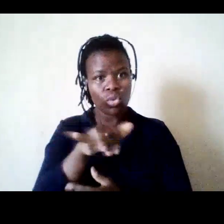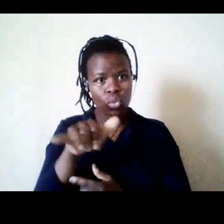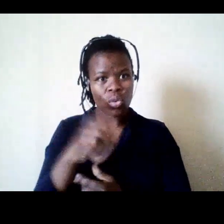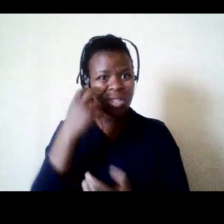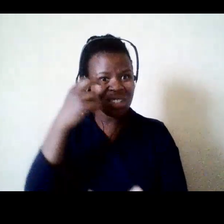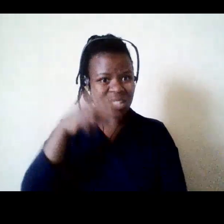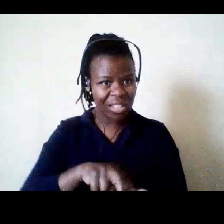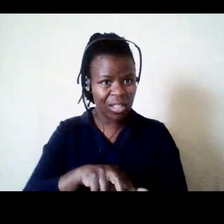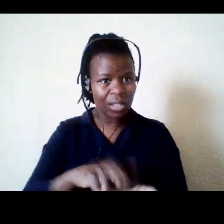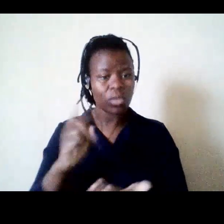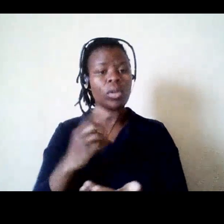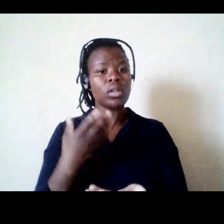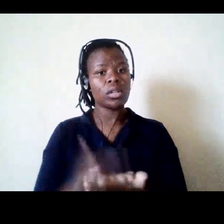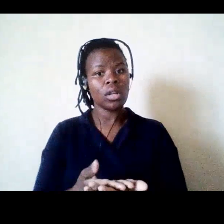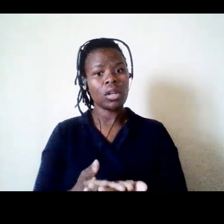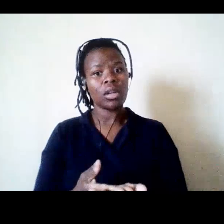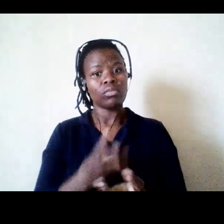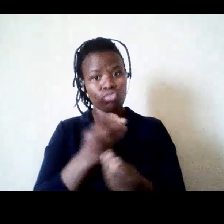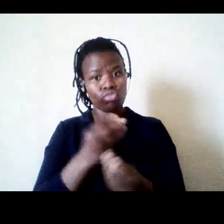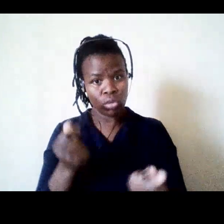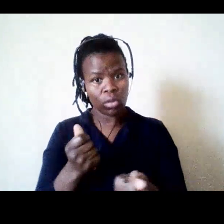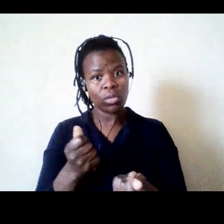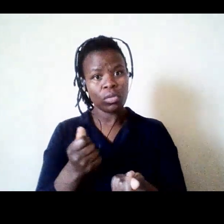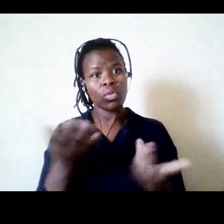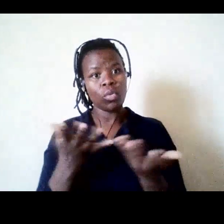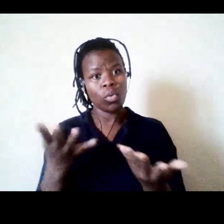with disabilities. They will